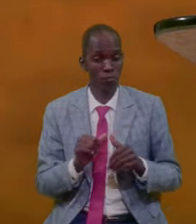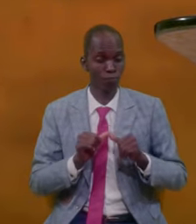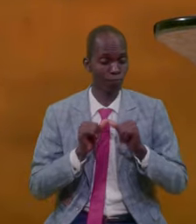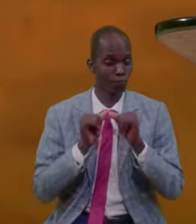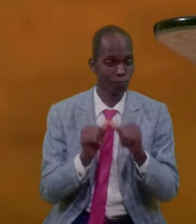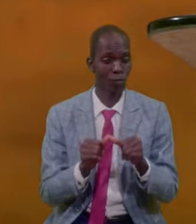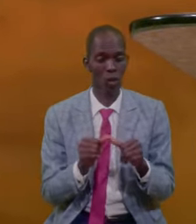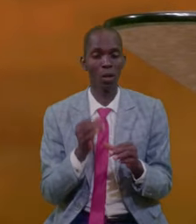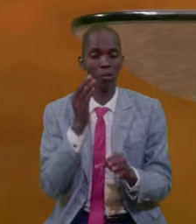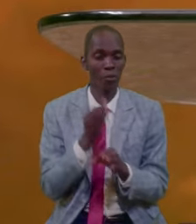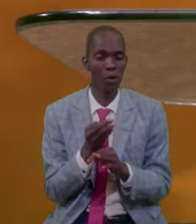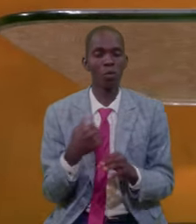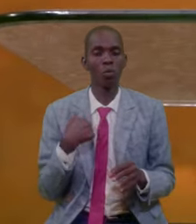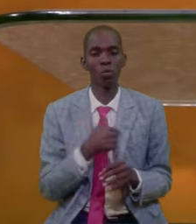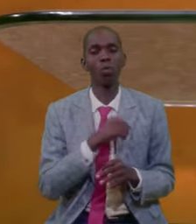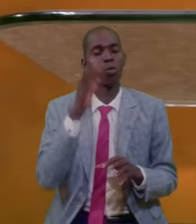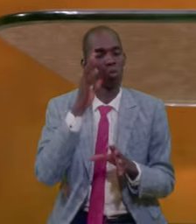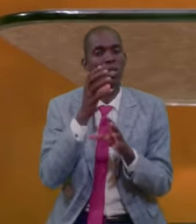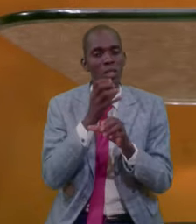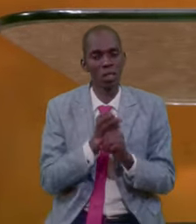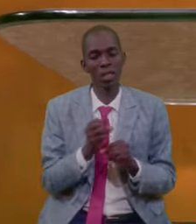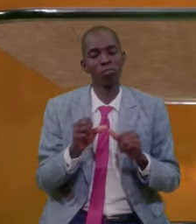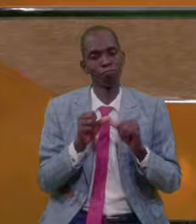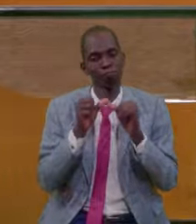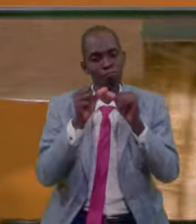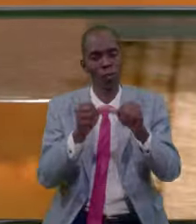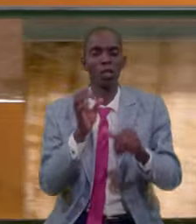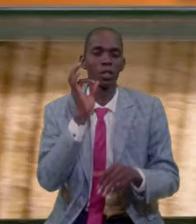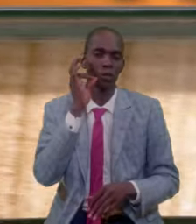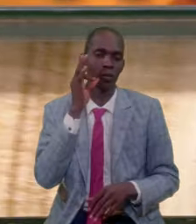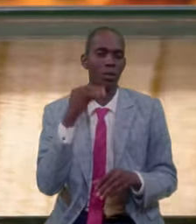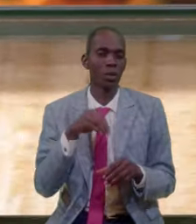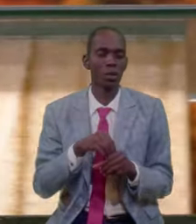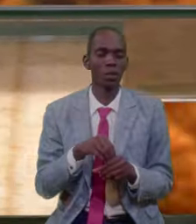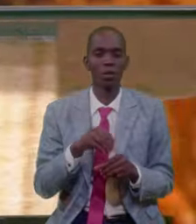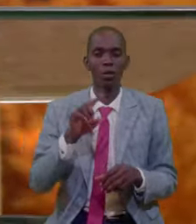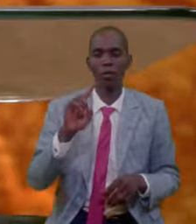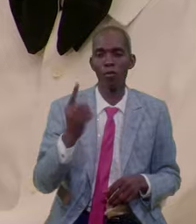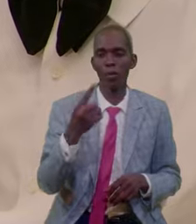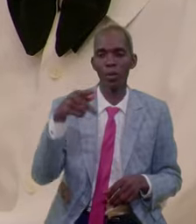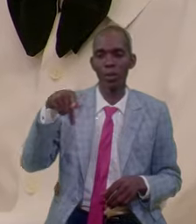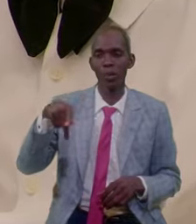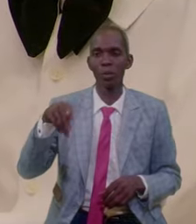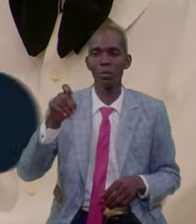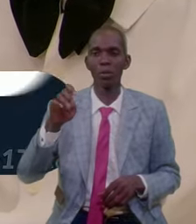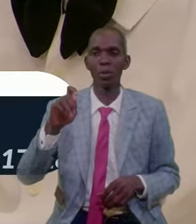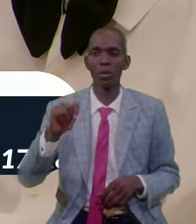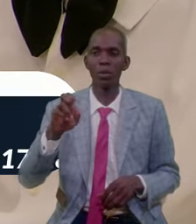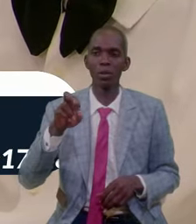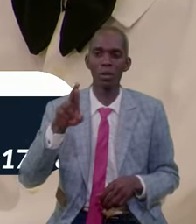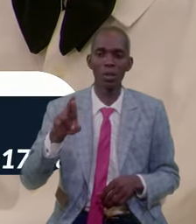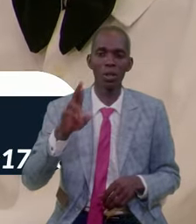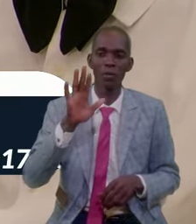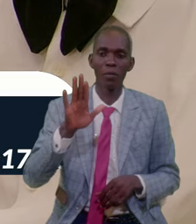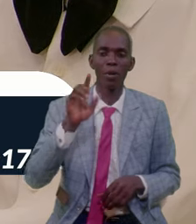all along. It tells us in 1 Peter chapter 5, reading from verse 9. In verse 9